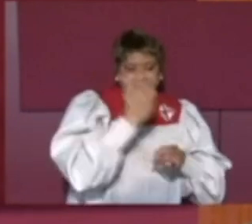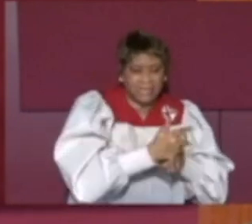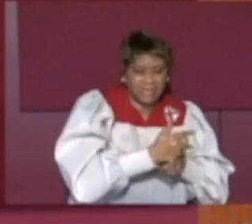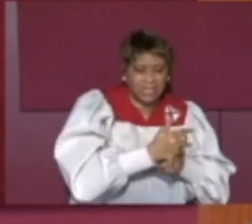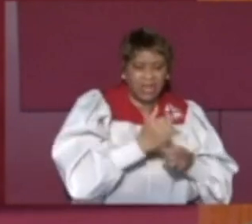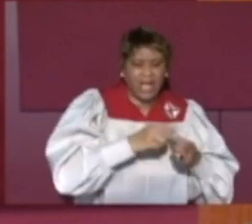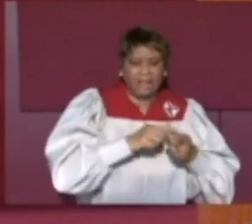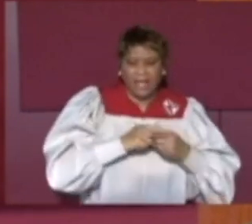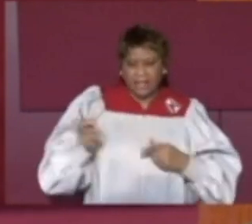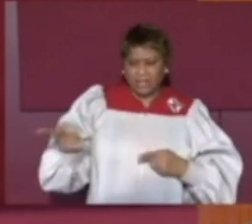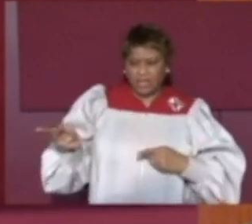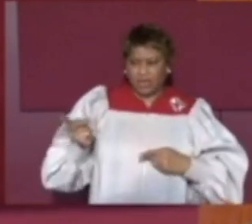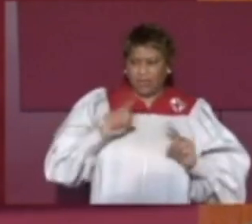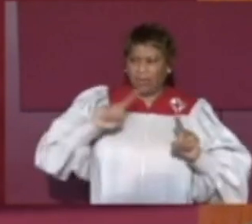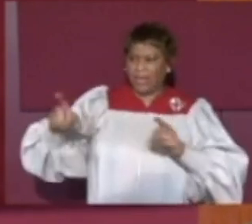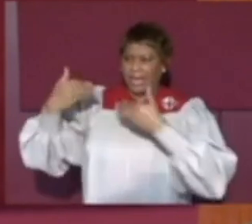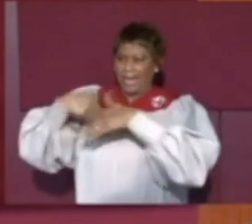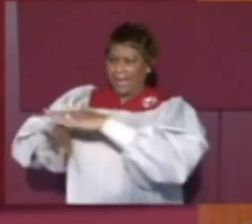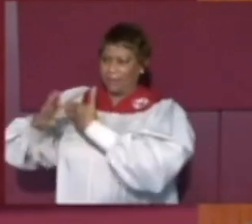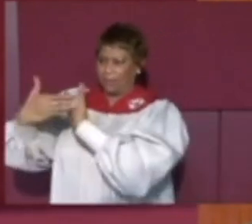another room and start laughing.